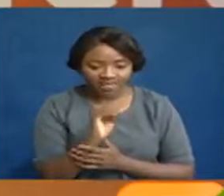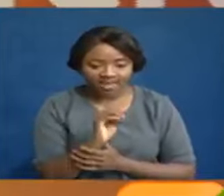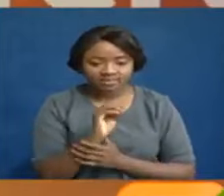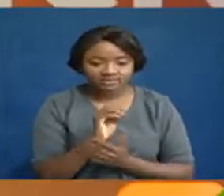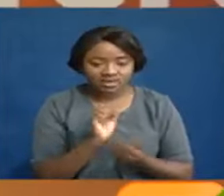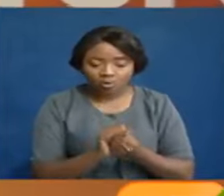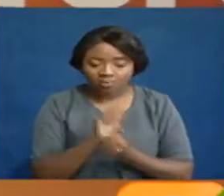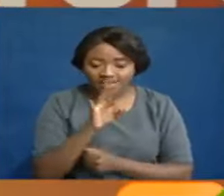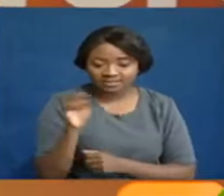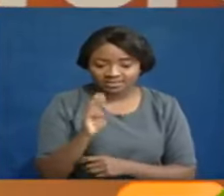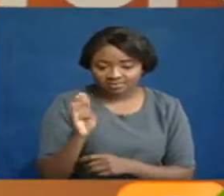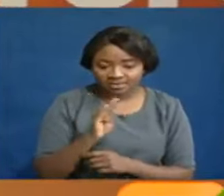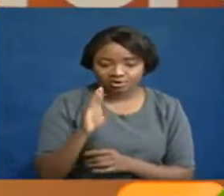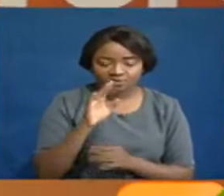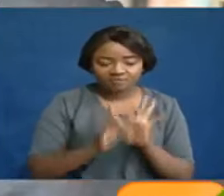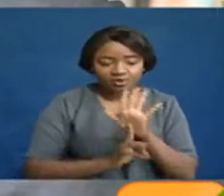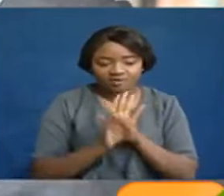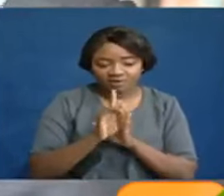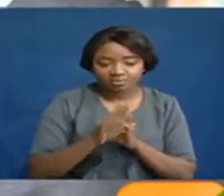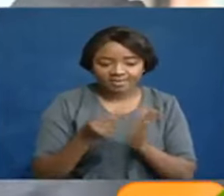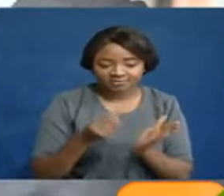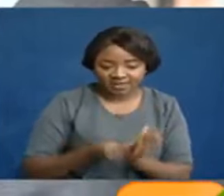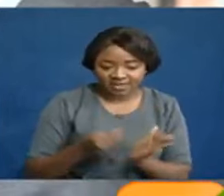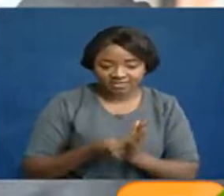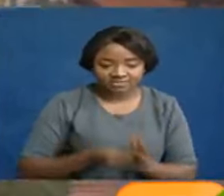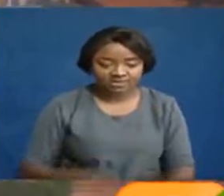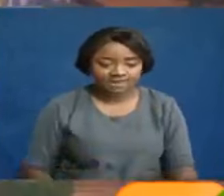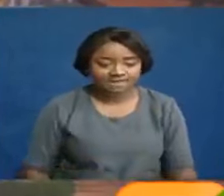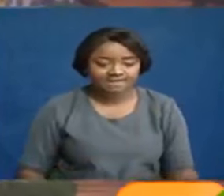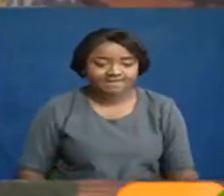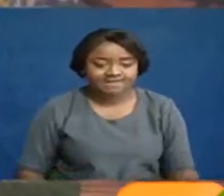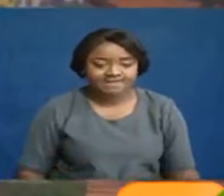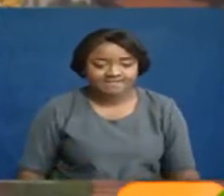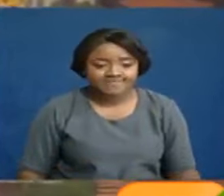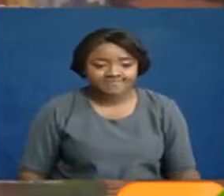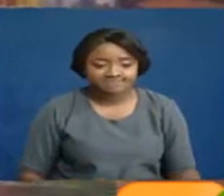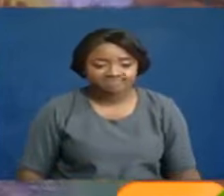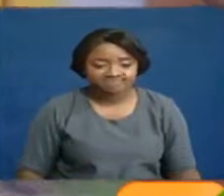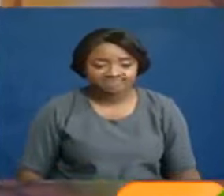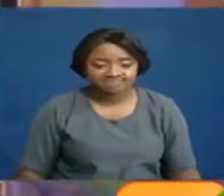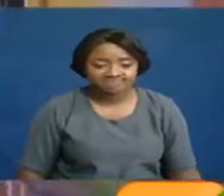finance from development finance institutions. Jimmy Mbogo, Citizen TV, Nairobi.